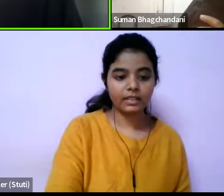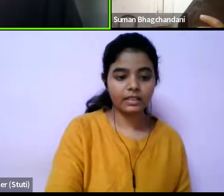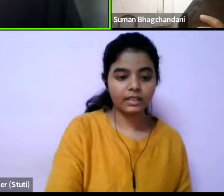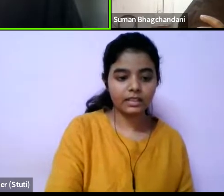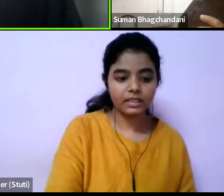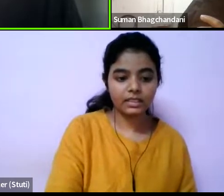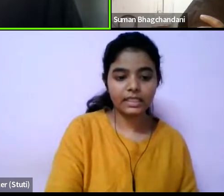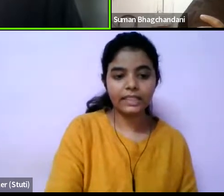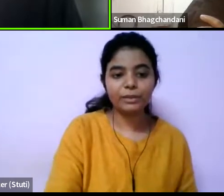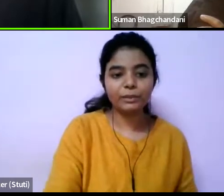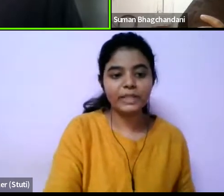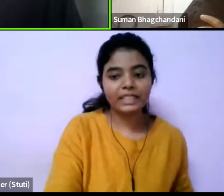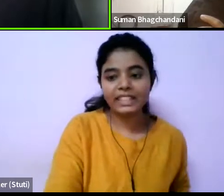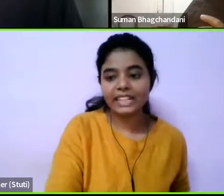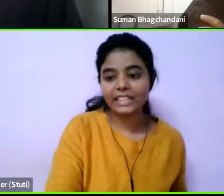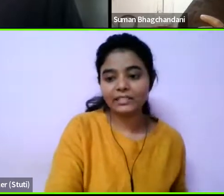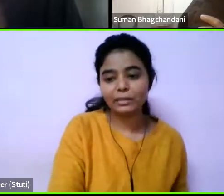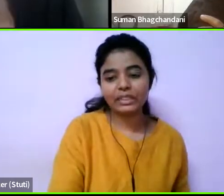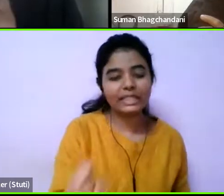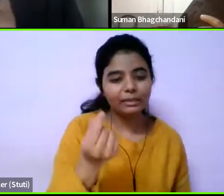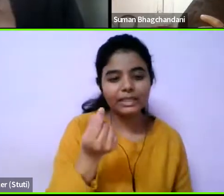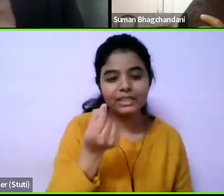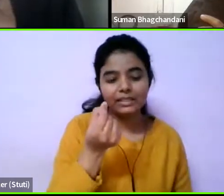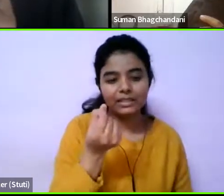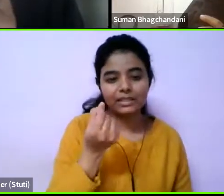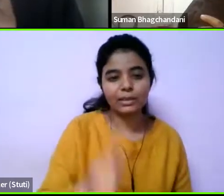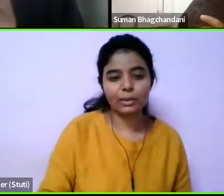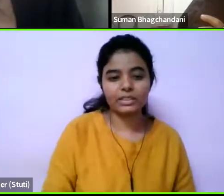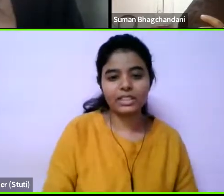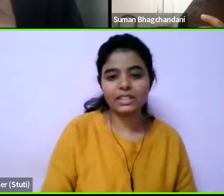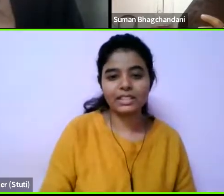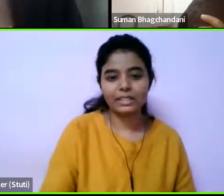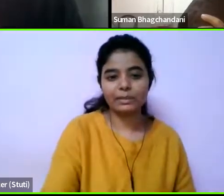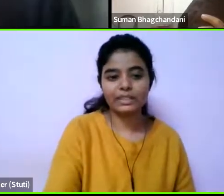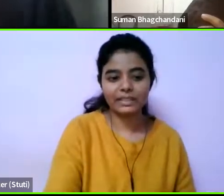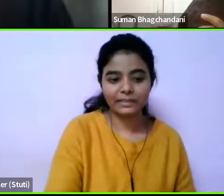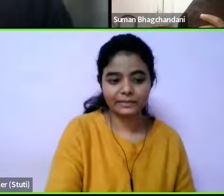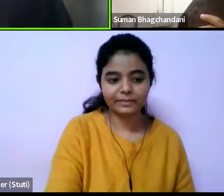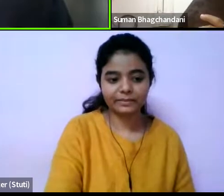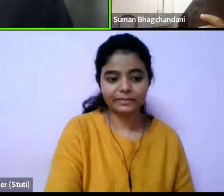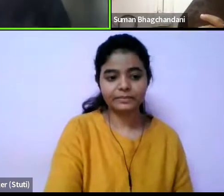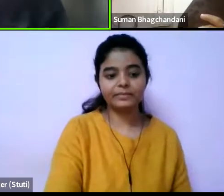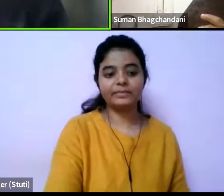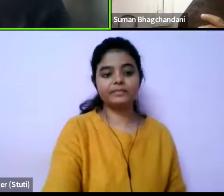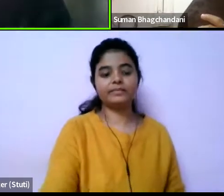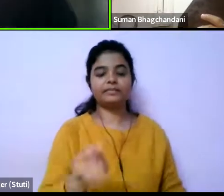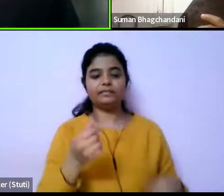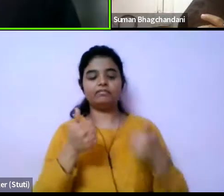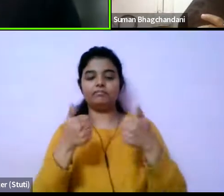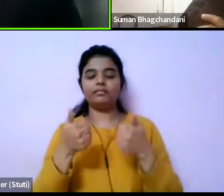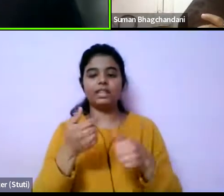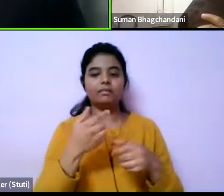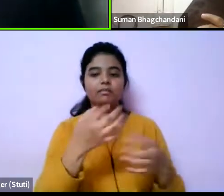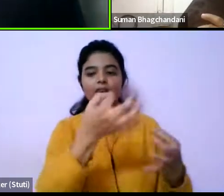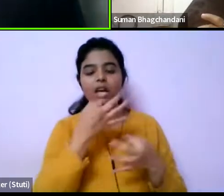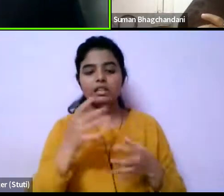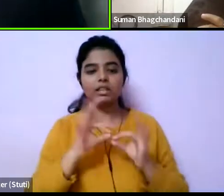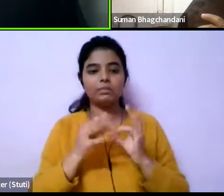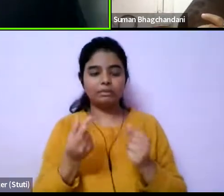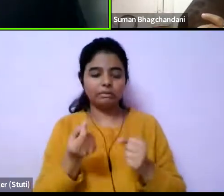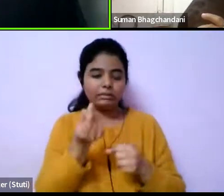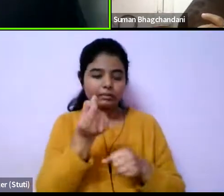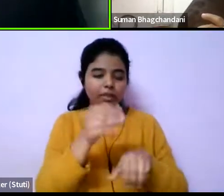Stuti and Garima, could you please give me a response? Great if you little bit slow, just a little. Right. So with